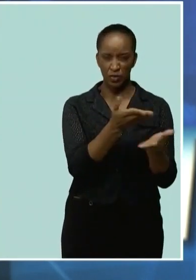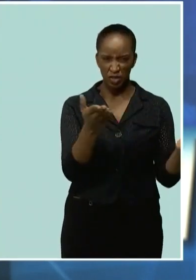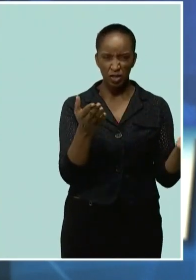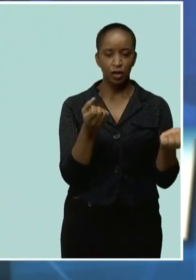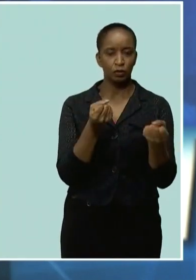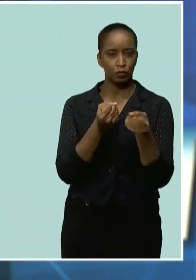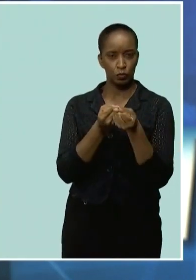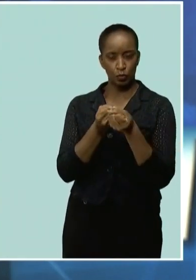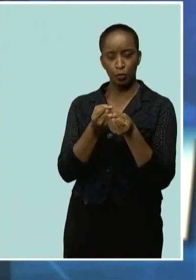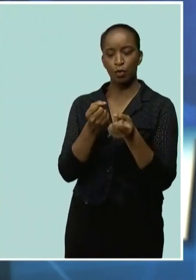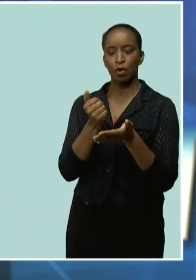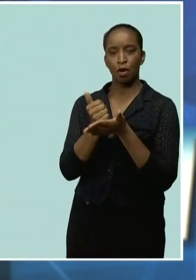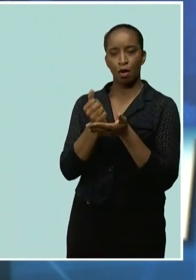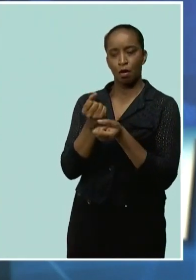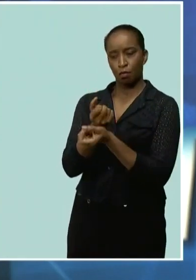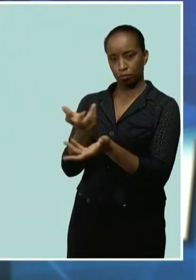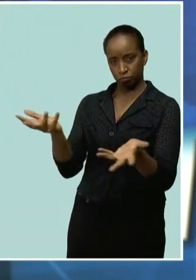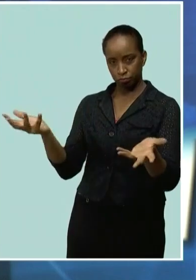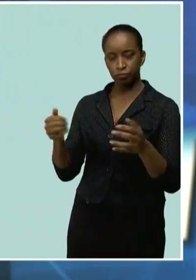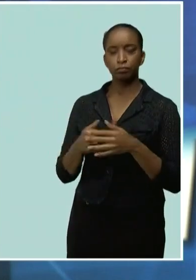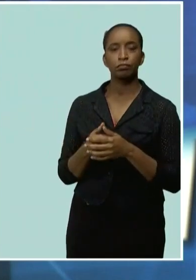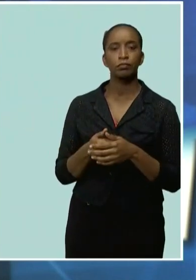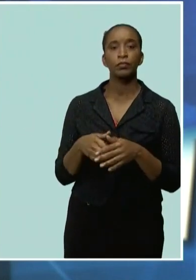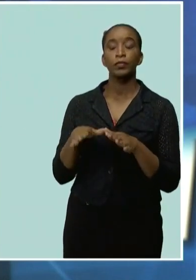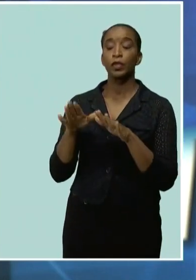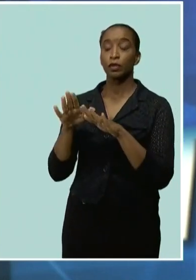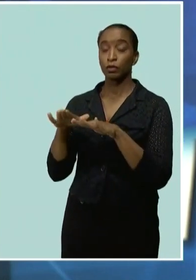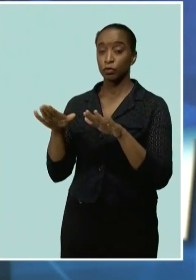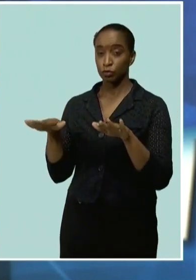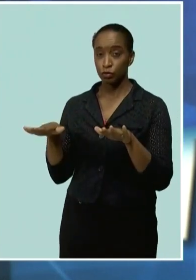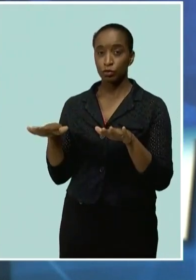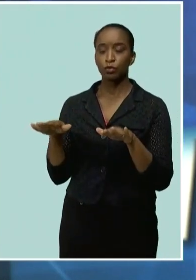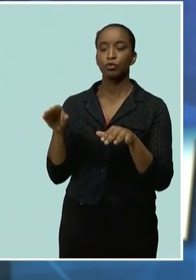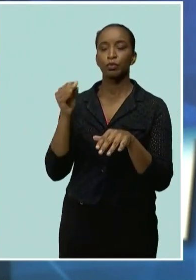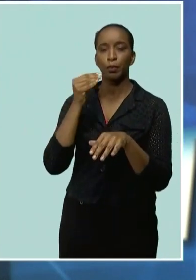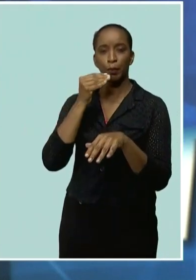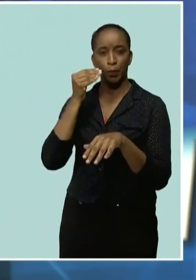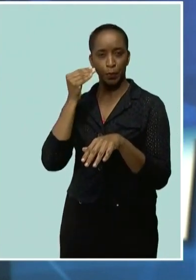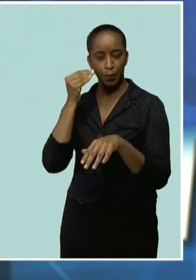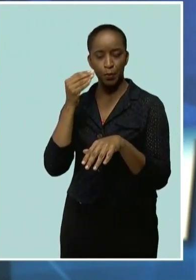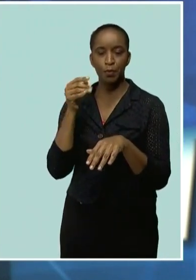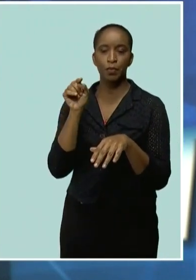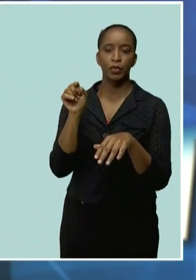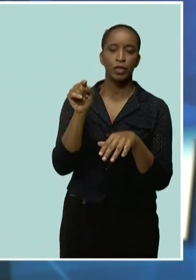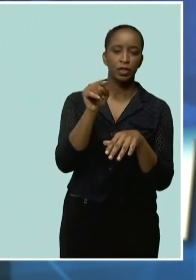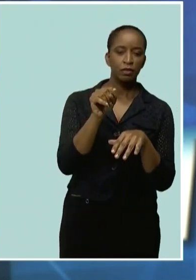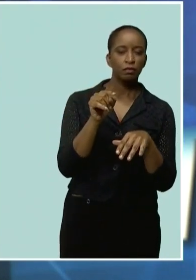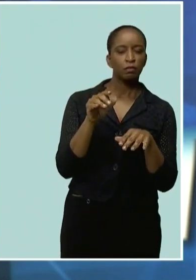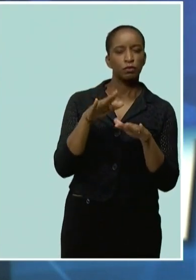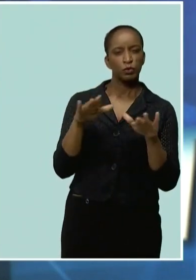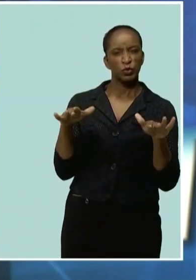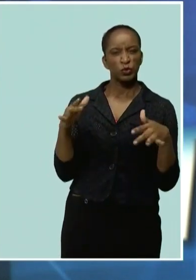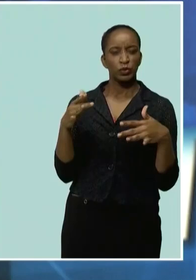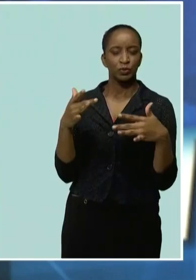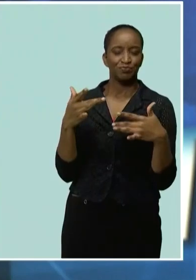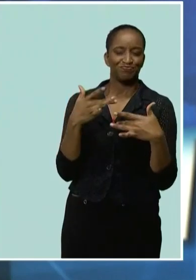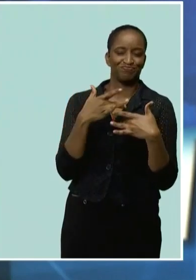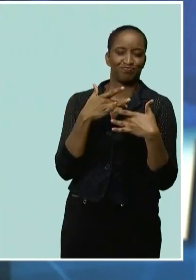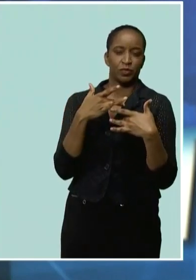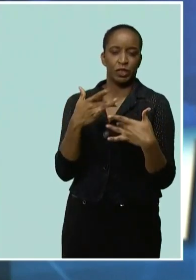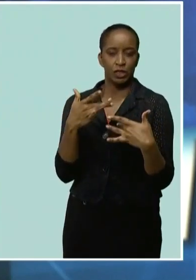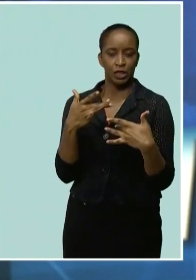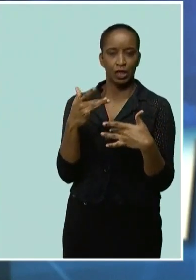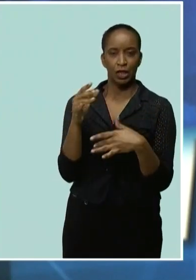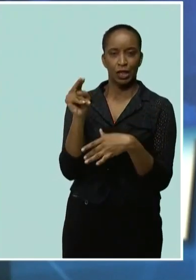homes benefited along with at-risk youth from the Heart and Stroke Foundation. She broke down the contents of the healthy hamper for parents